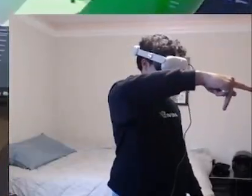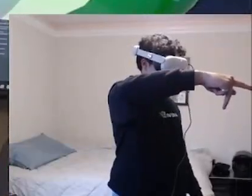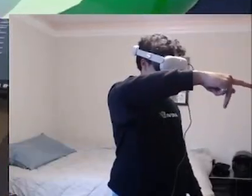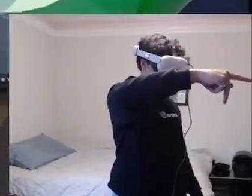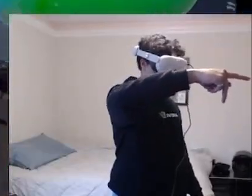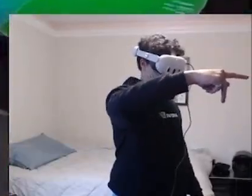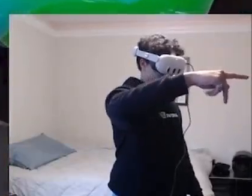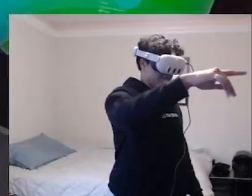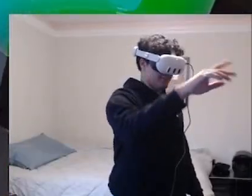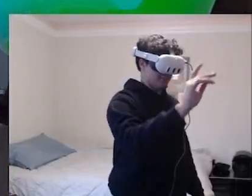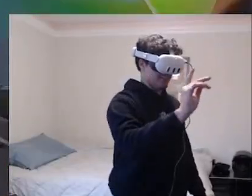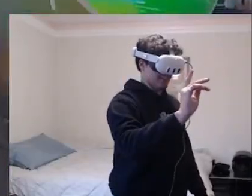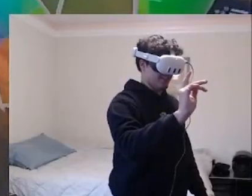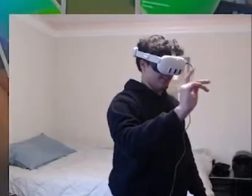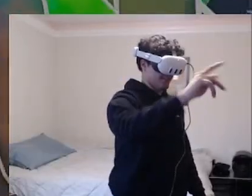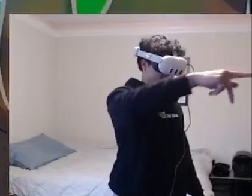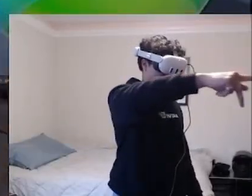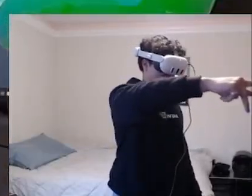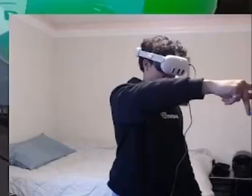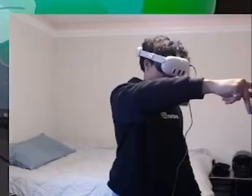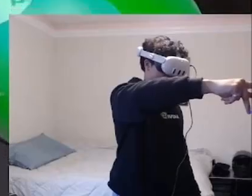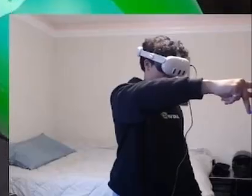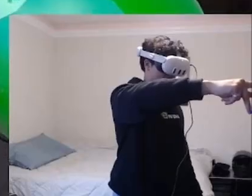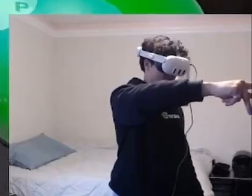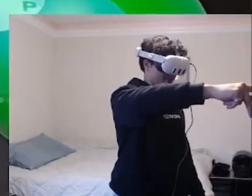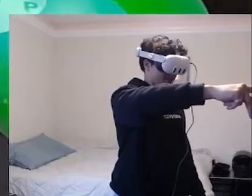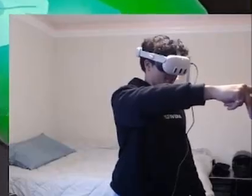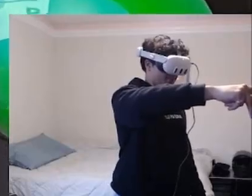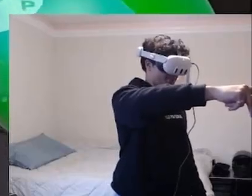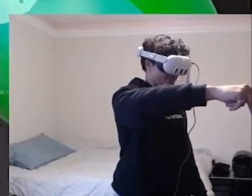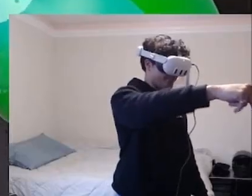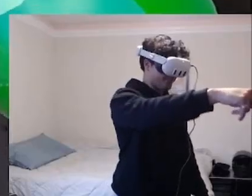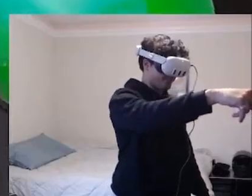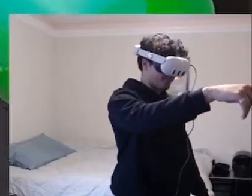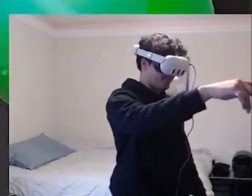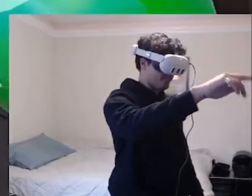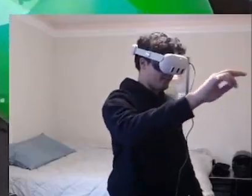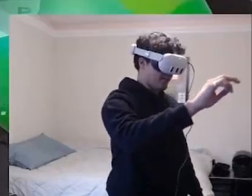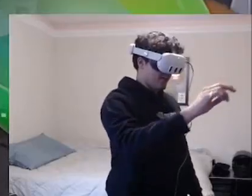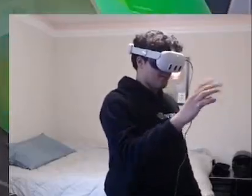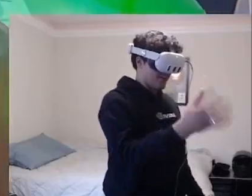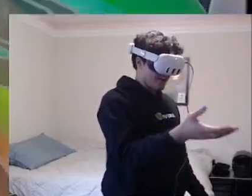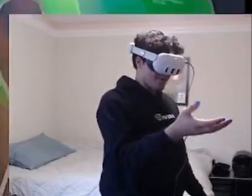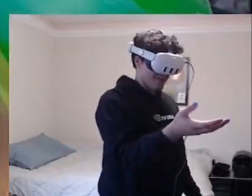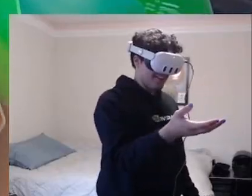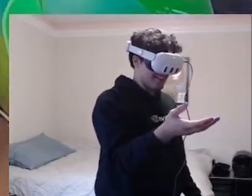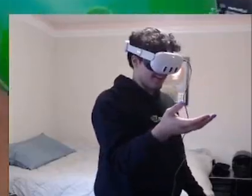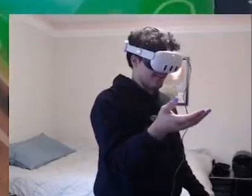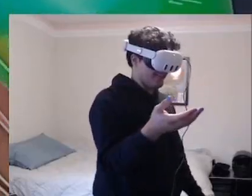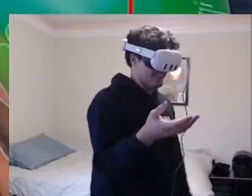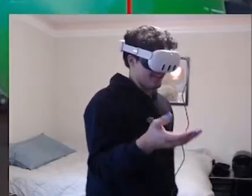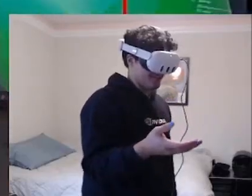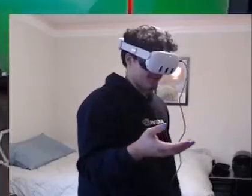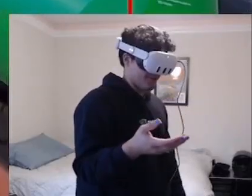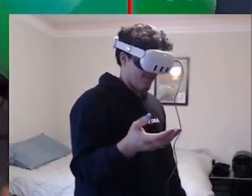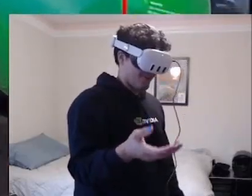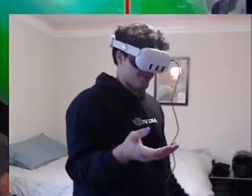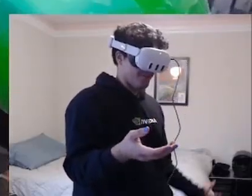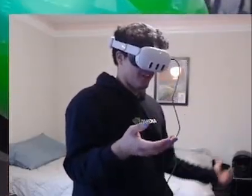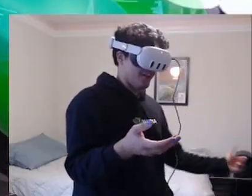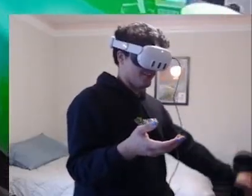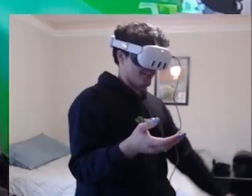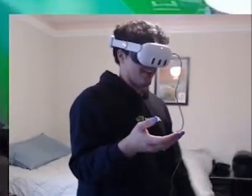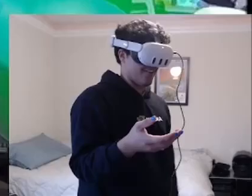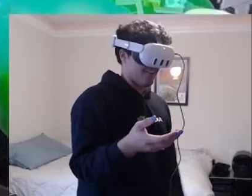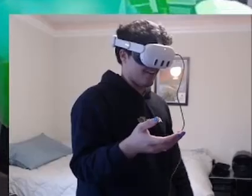P. Oh, that's a Q, not a P. There we go. I'll be talking about it in the technical details, but there are